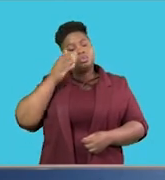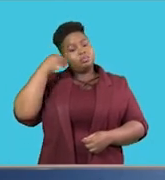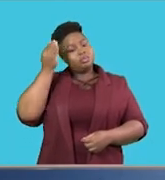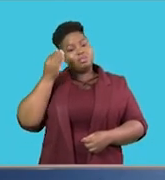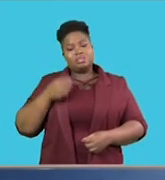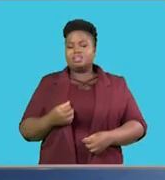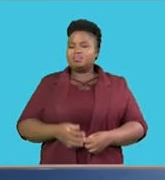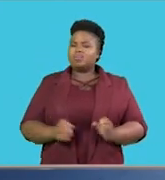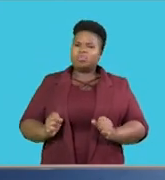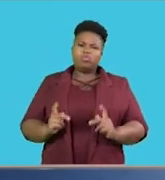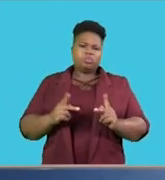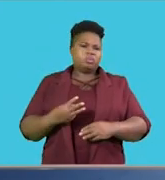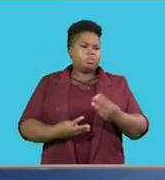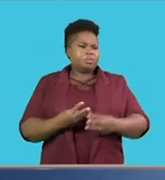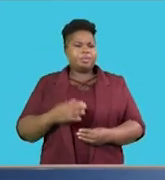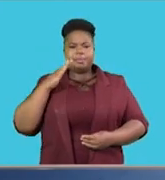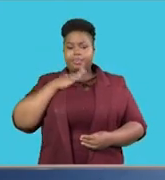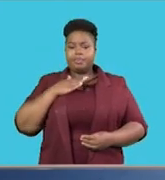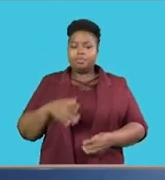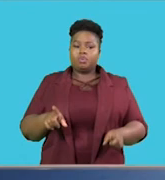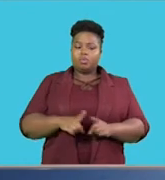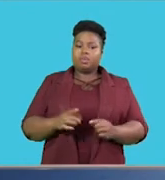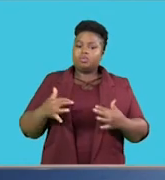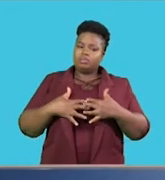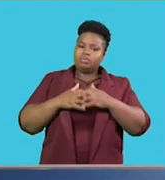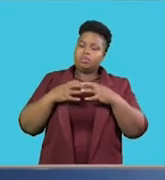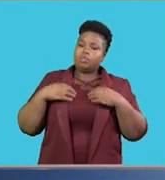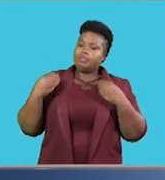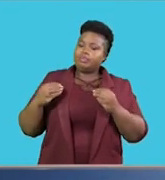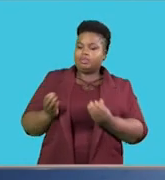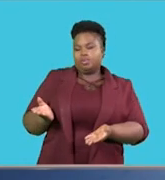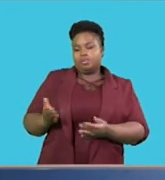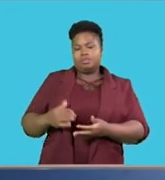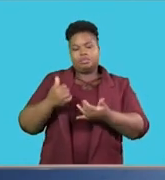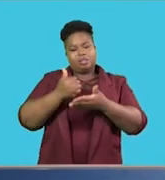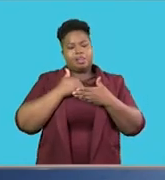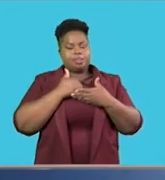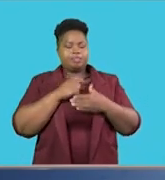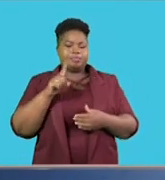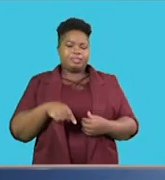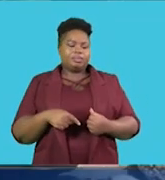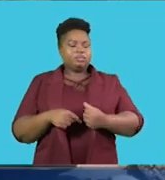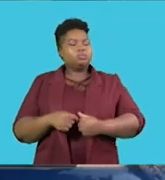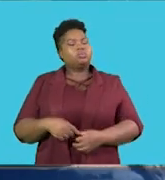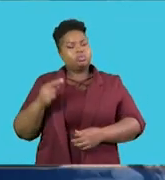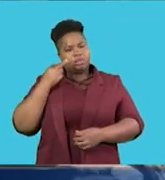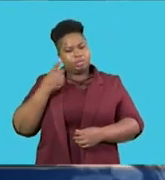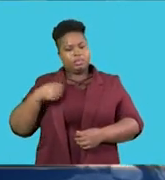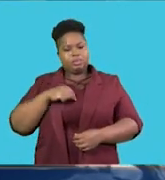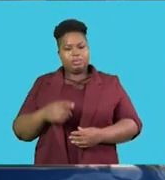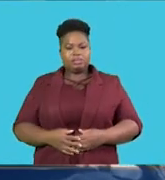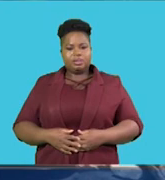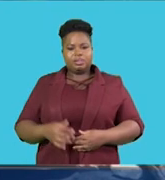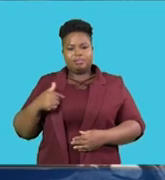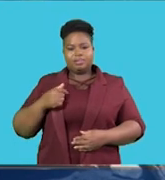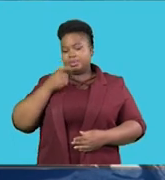singaka asinawo amathuba okusebenza okanye njoba siqalela amabhizinisi amancane zama ukuthi nawe usize usibone. Mina ngicela